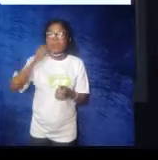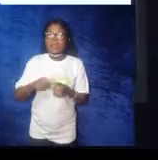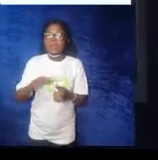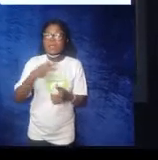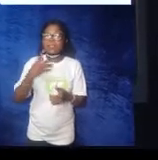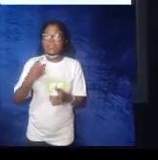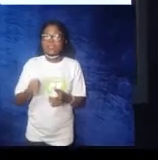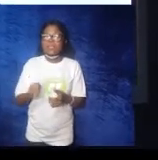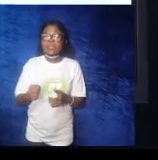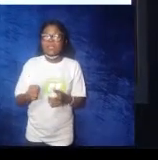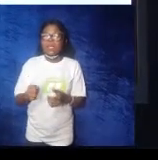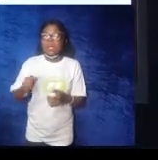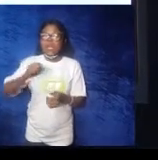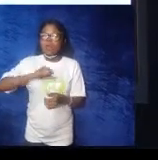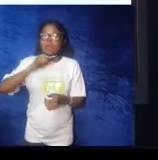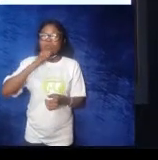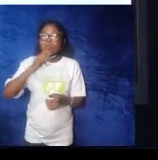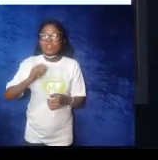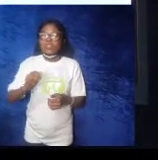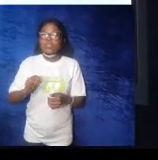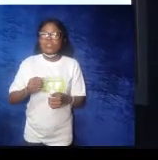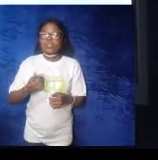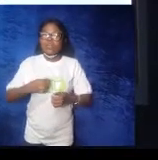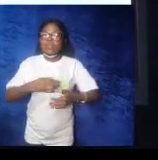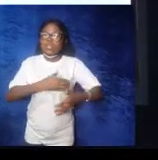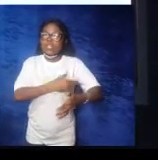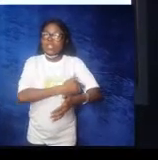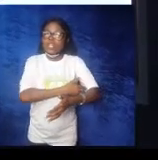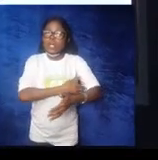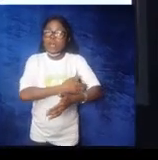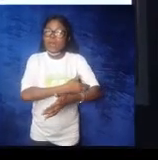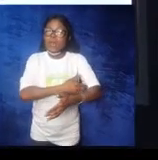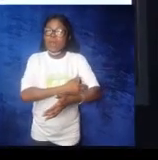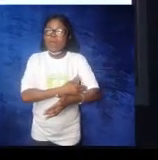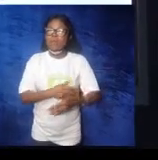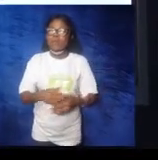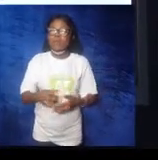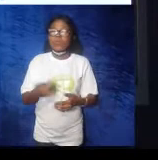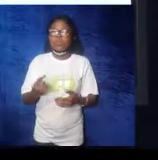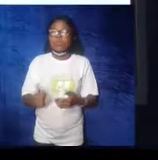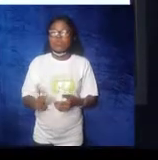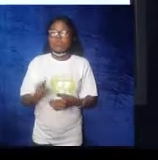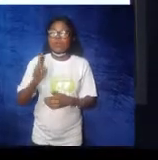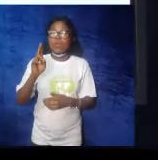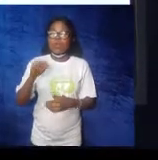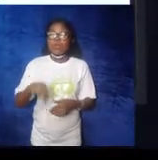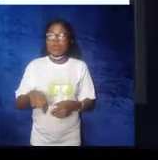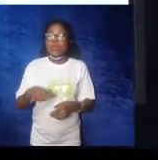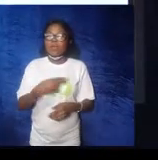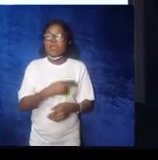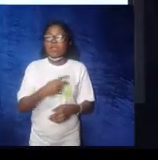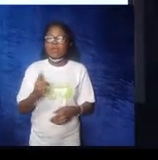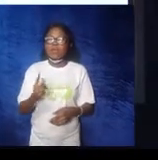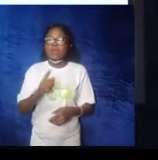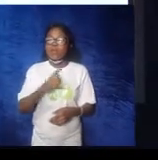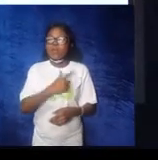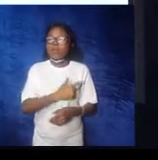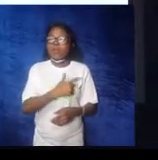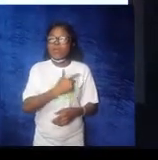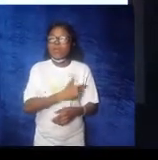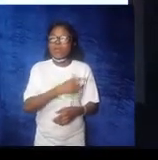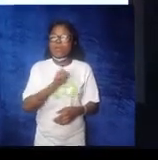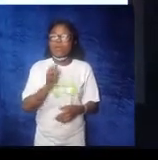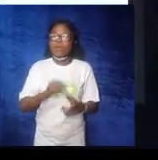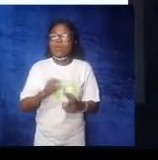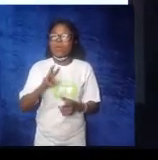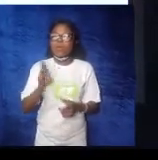are inside the elbow of the Z letter. Now that Z can face to the right or to the left,